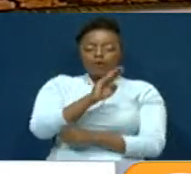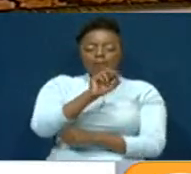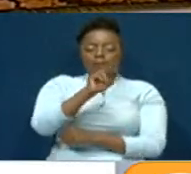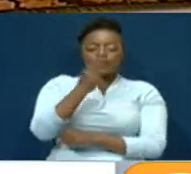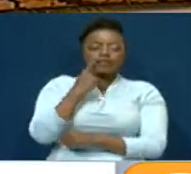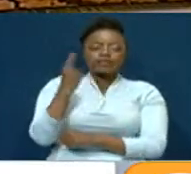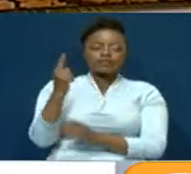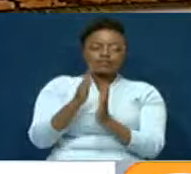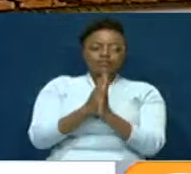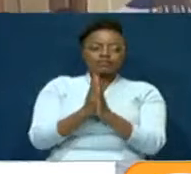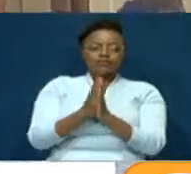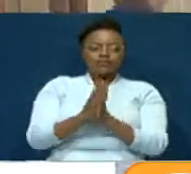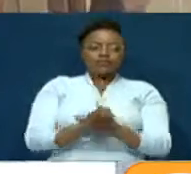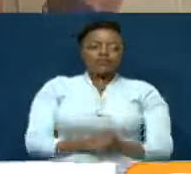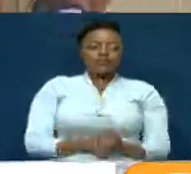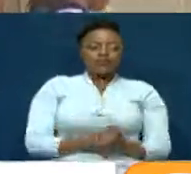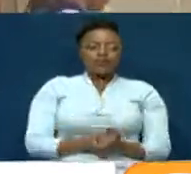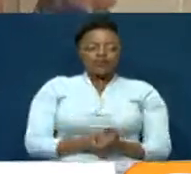Kirui.